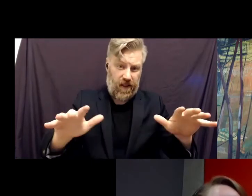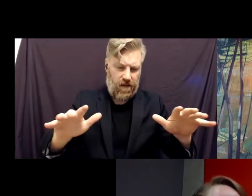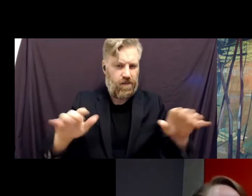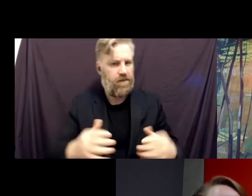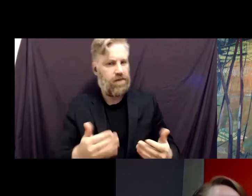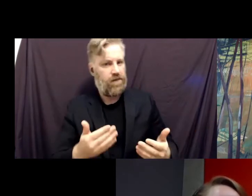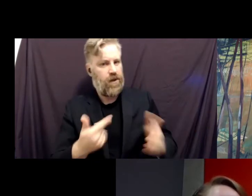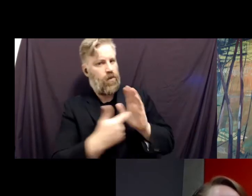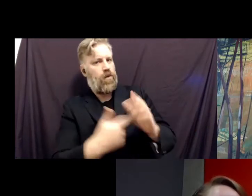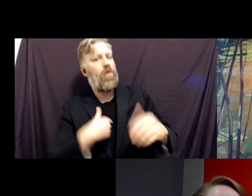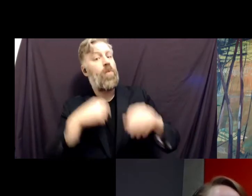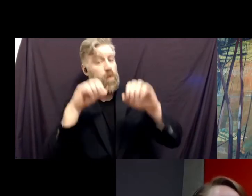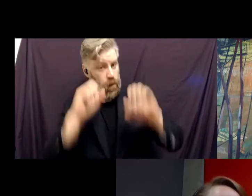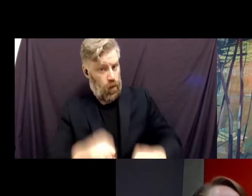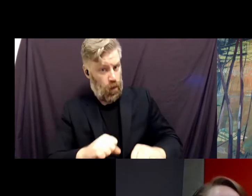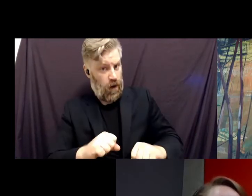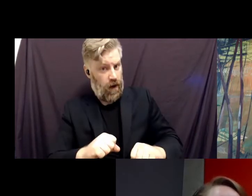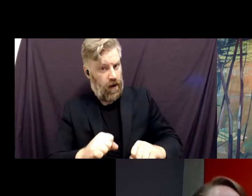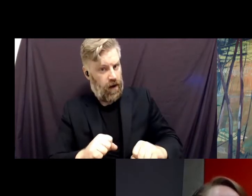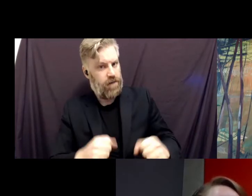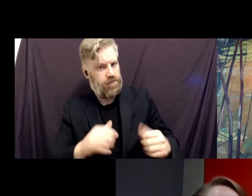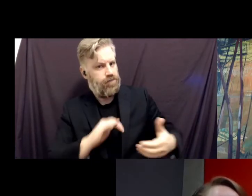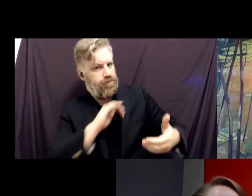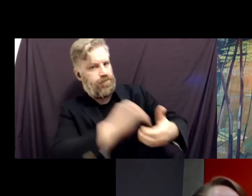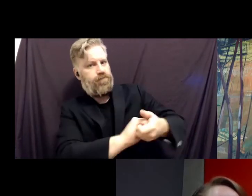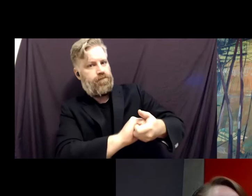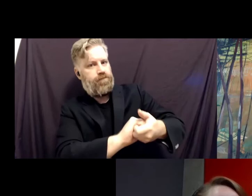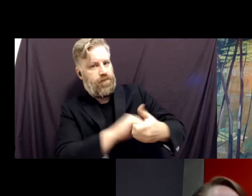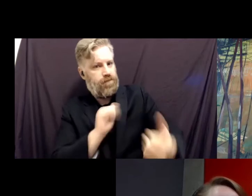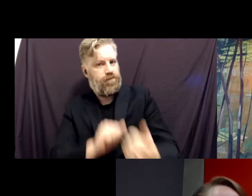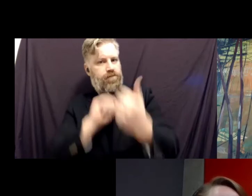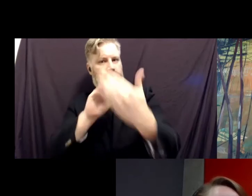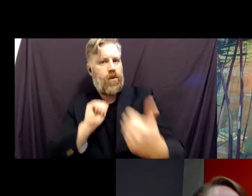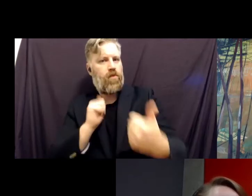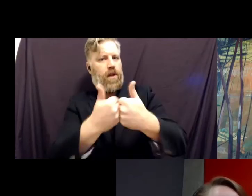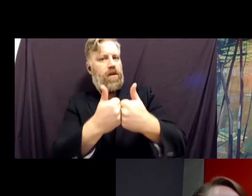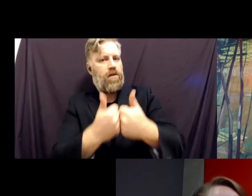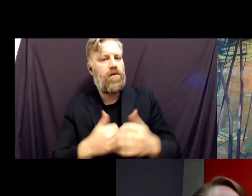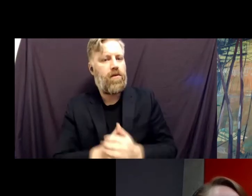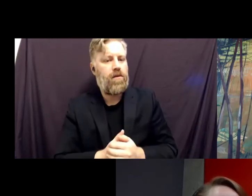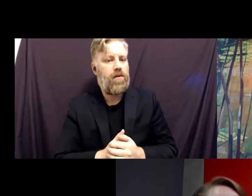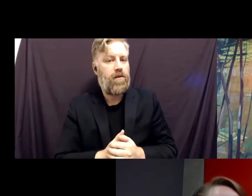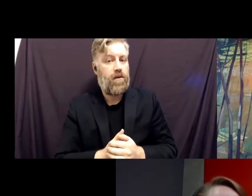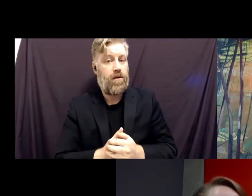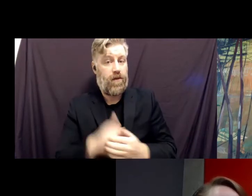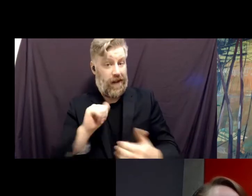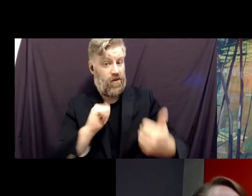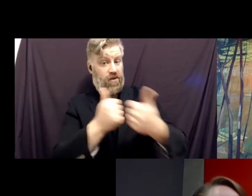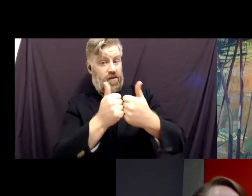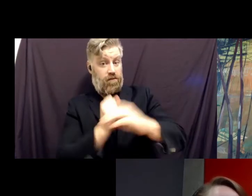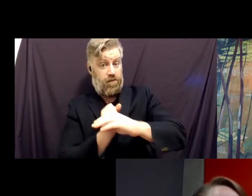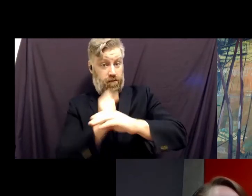meet the enormous challenges together. Overcoming them is the chance of a